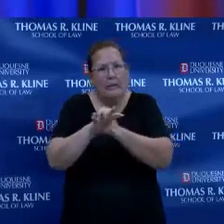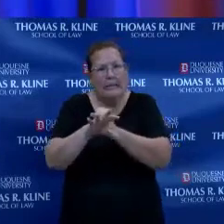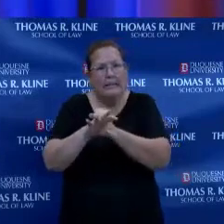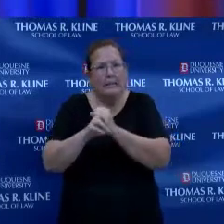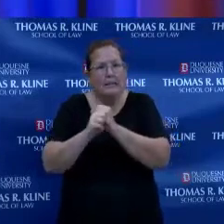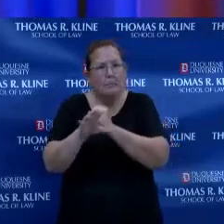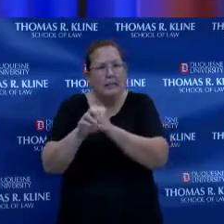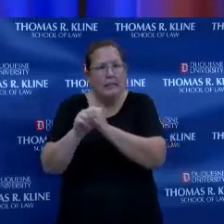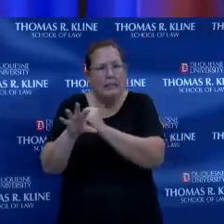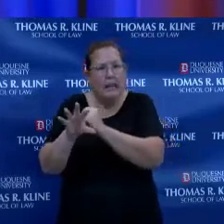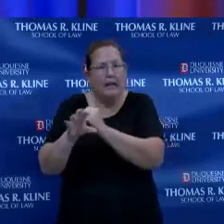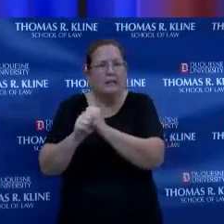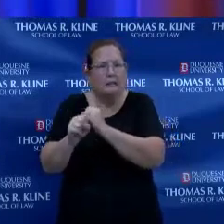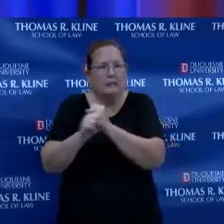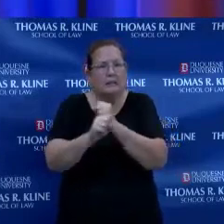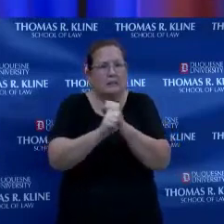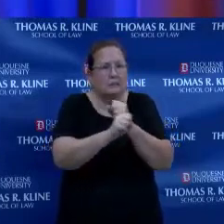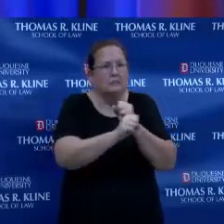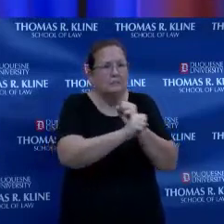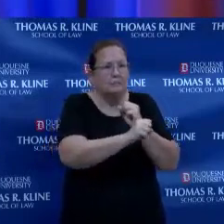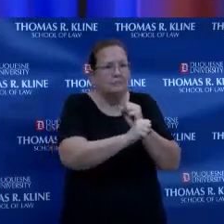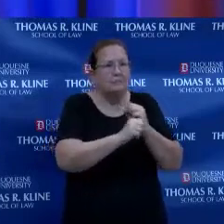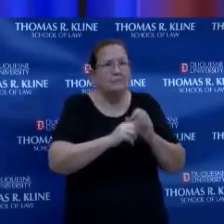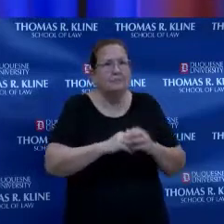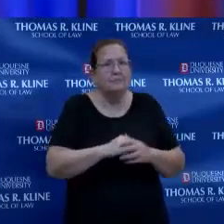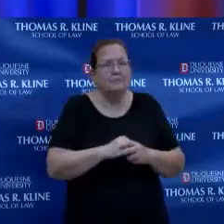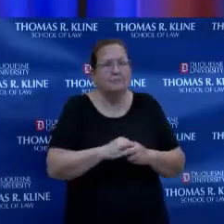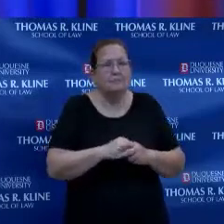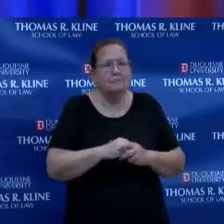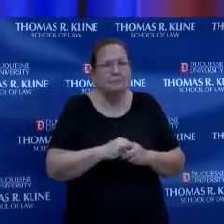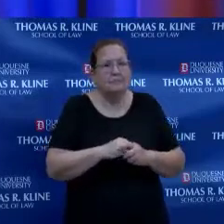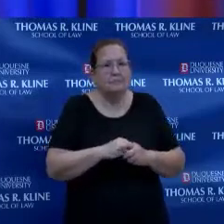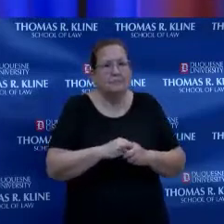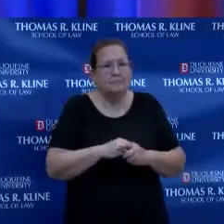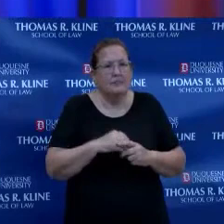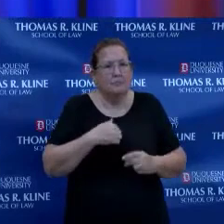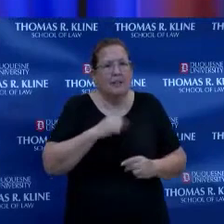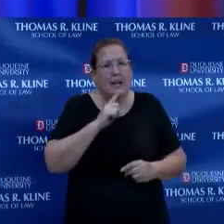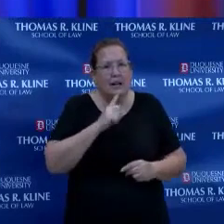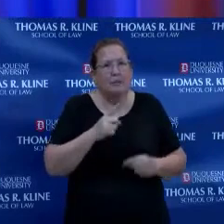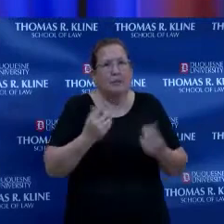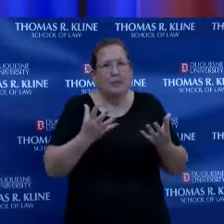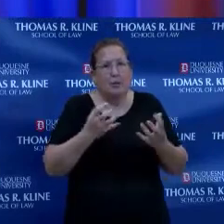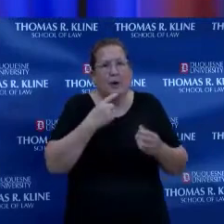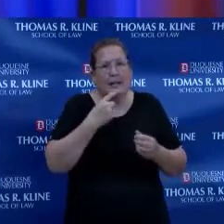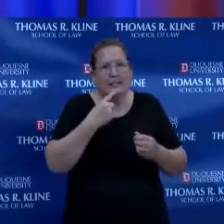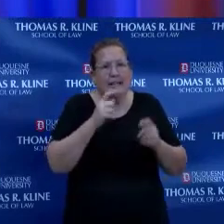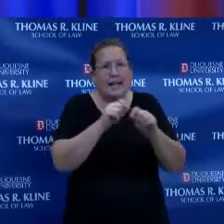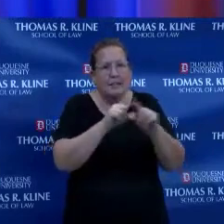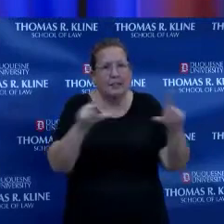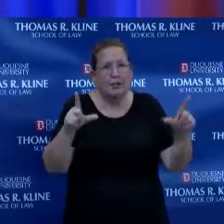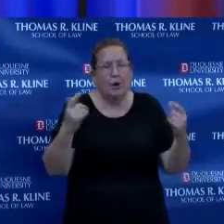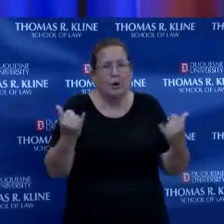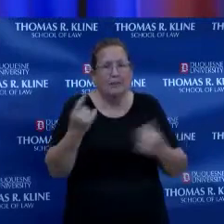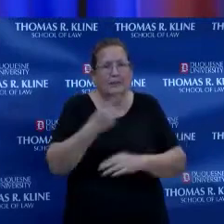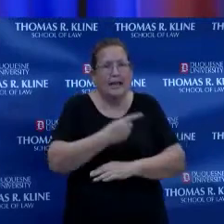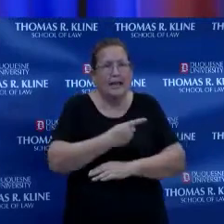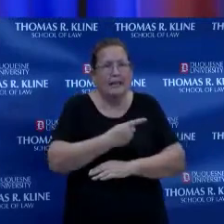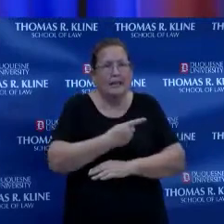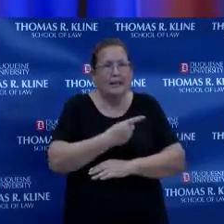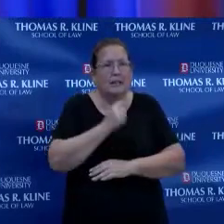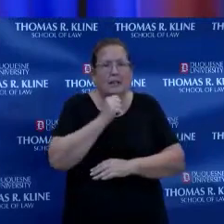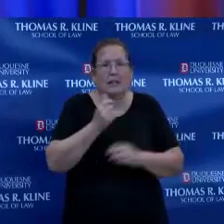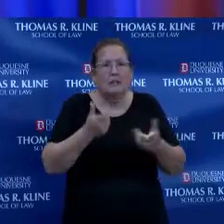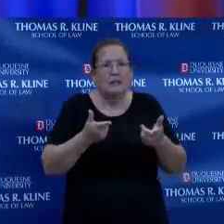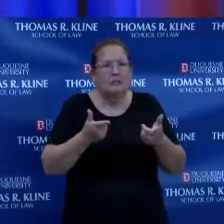feel obliged, and I hope I don't sound too lectury, but I really wanted to say it to you all today. Don't